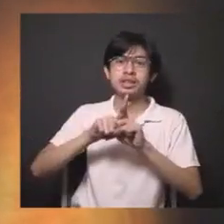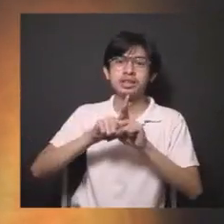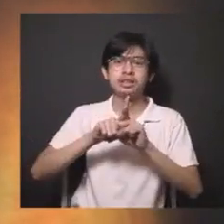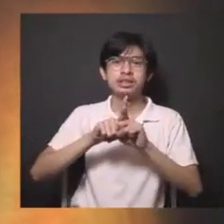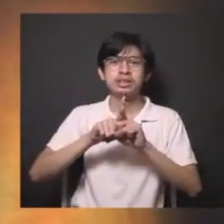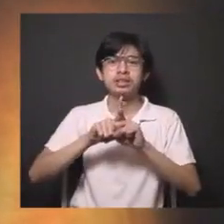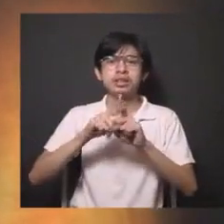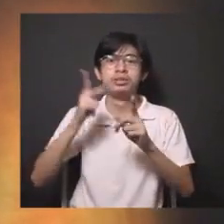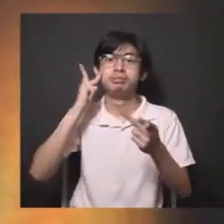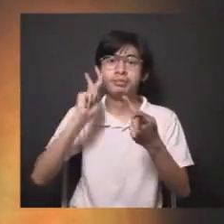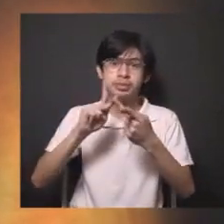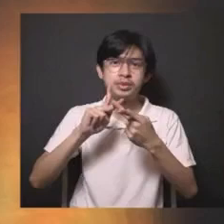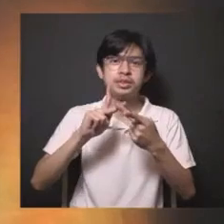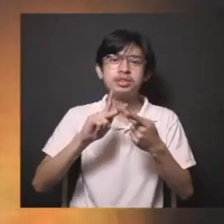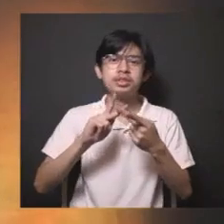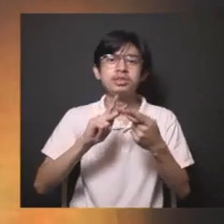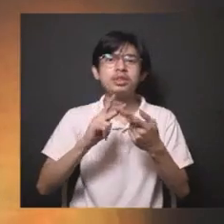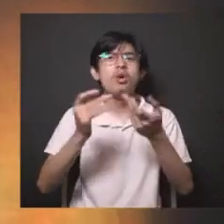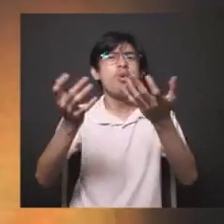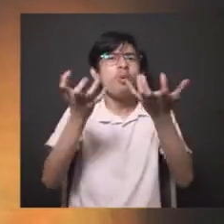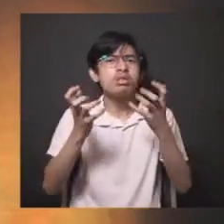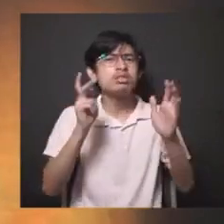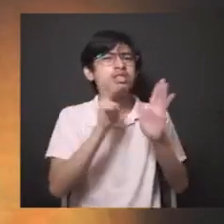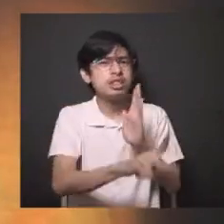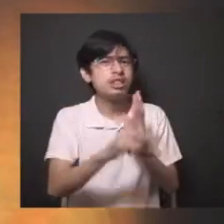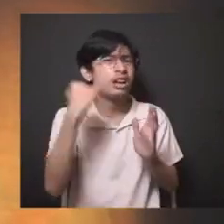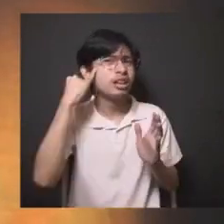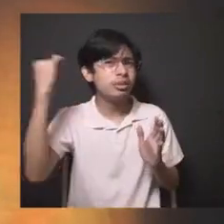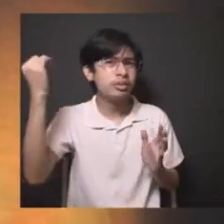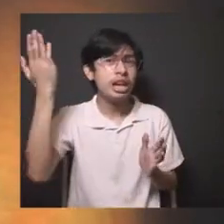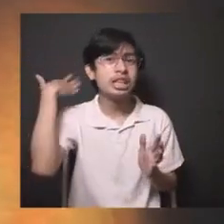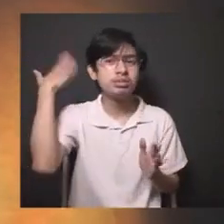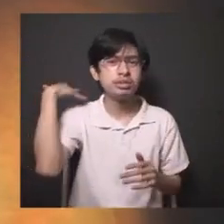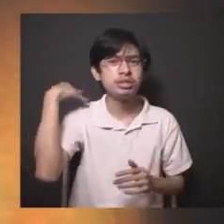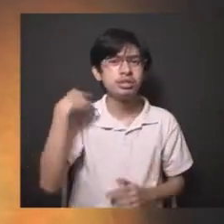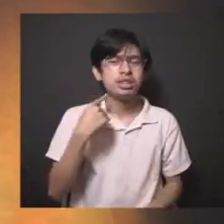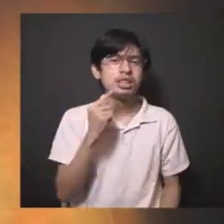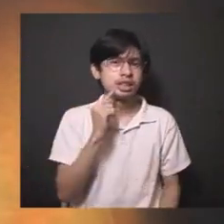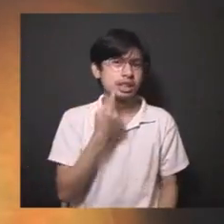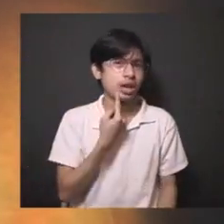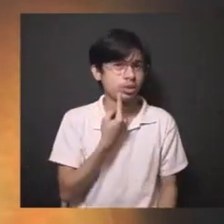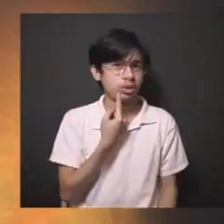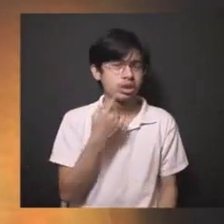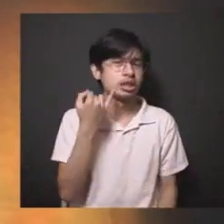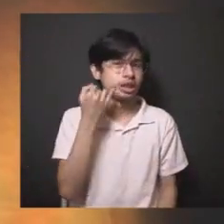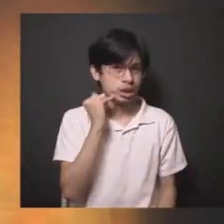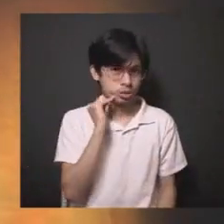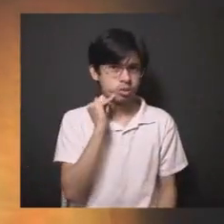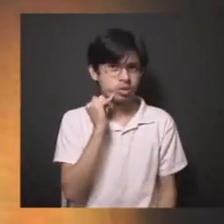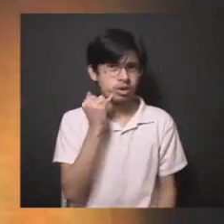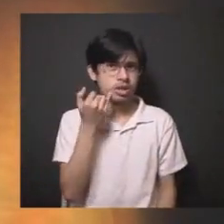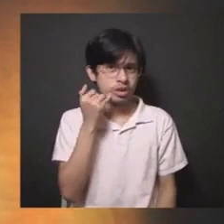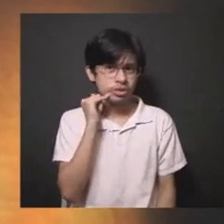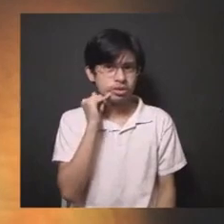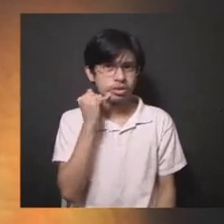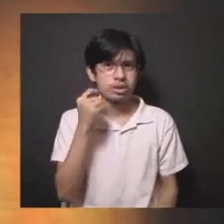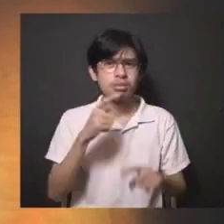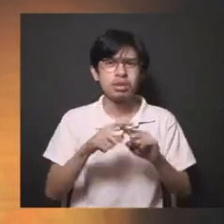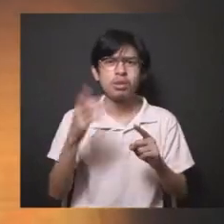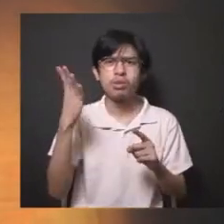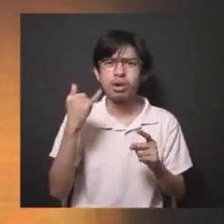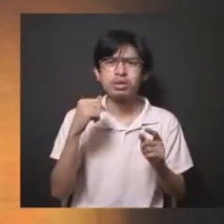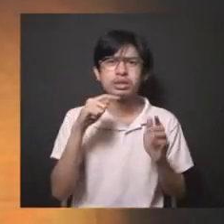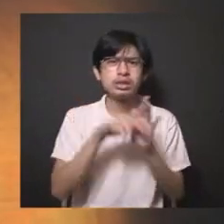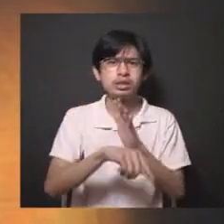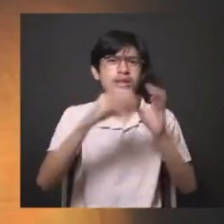of Joseph. Why? They were envious. They were jealous. But here's what I believe. It was because they wanted to kill that dream. When they heard